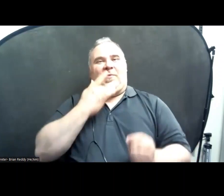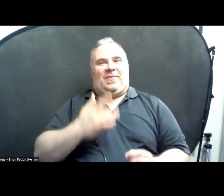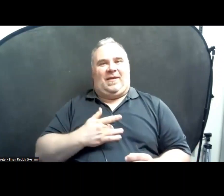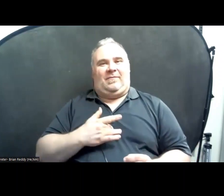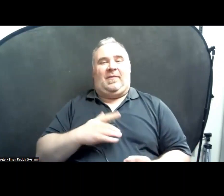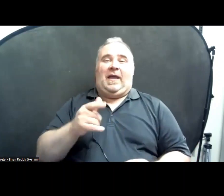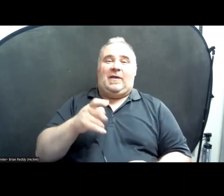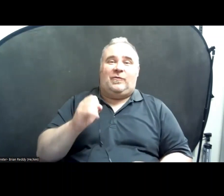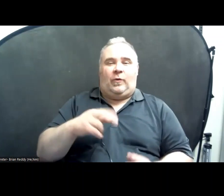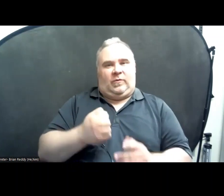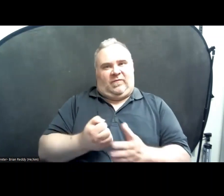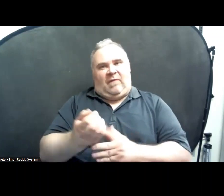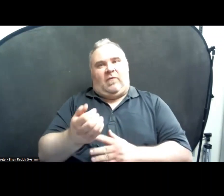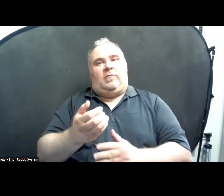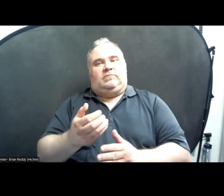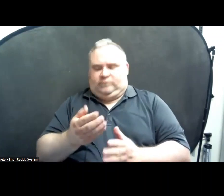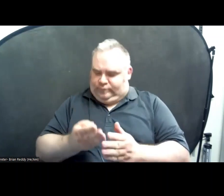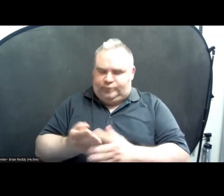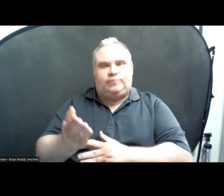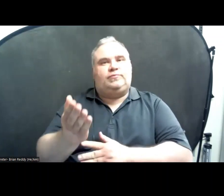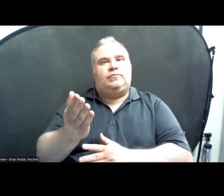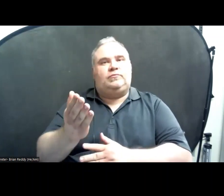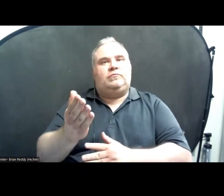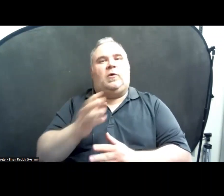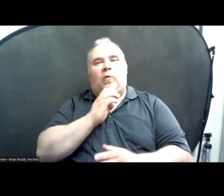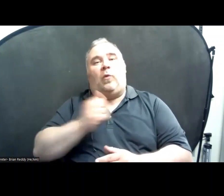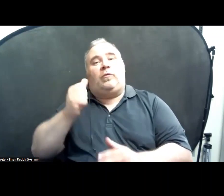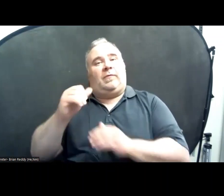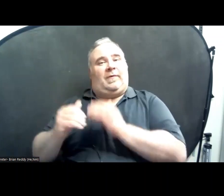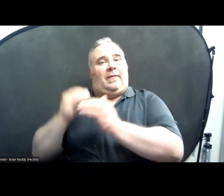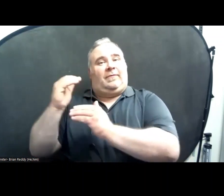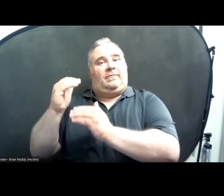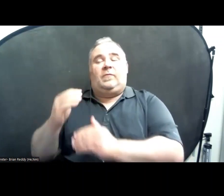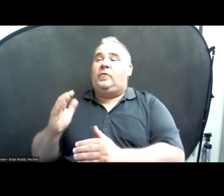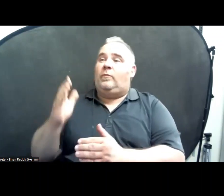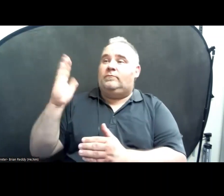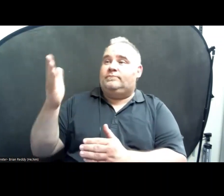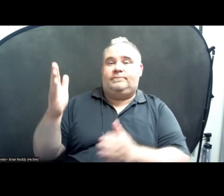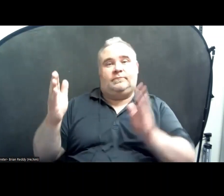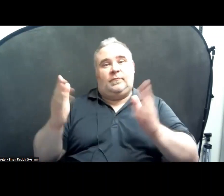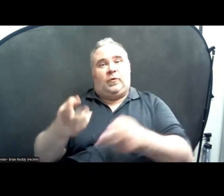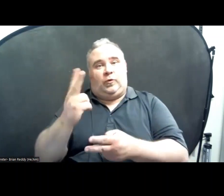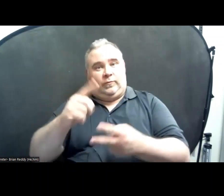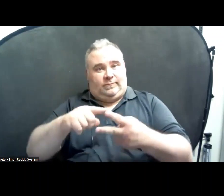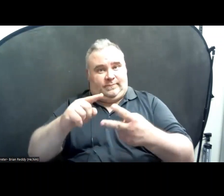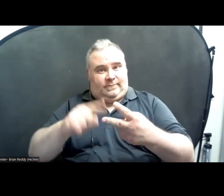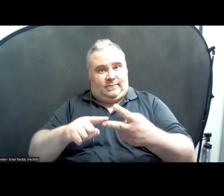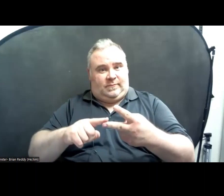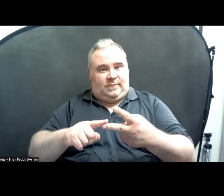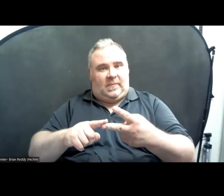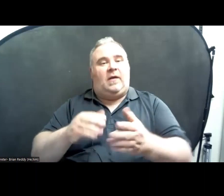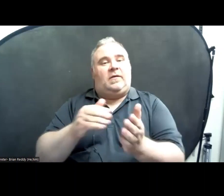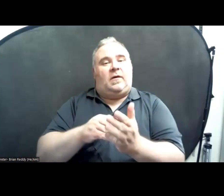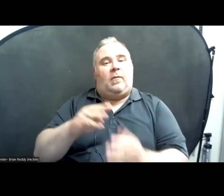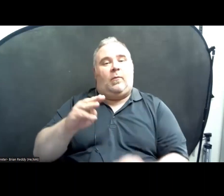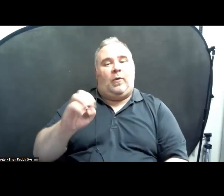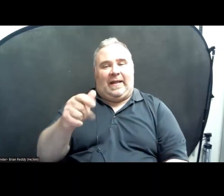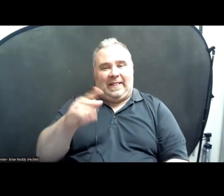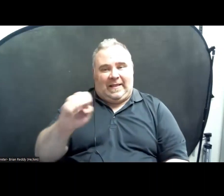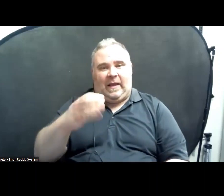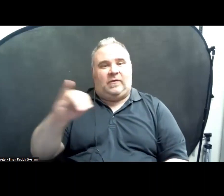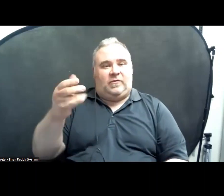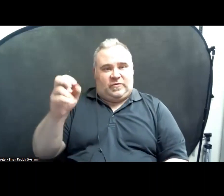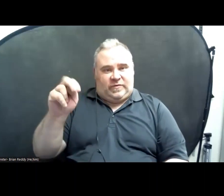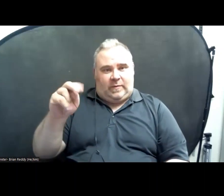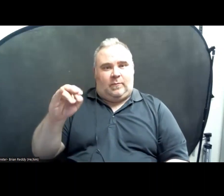Older Adults. We will hear from Dr. Supriya Mohile and Mr. Jason Coleman. Dr. Mohile